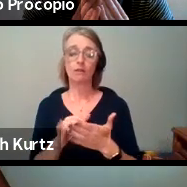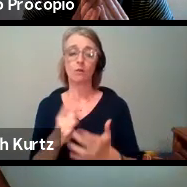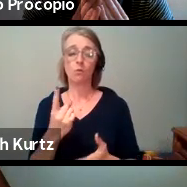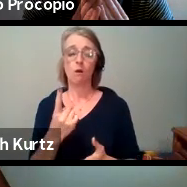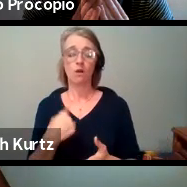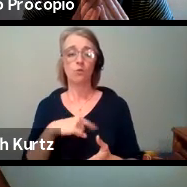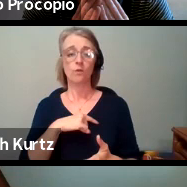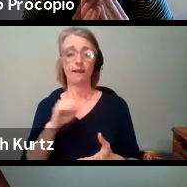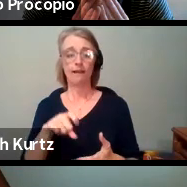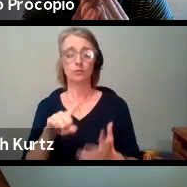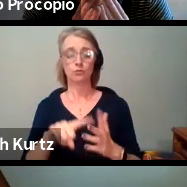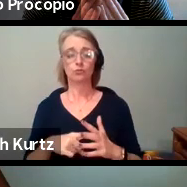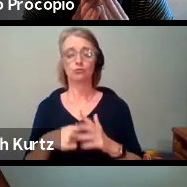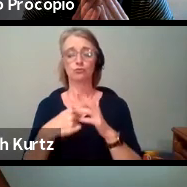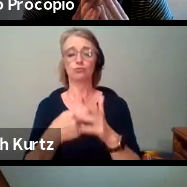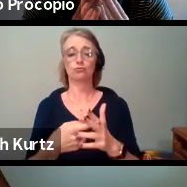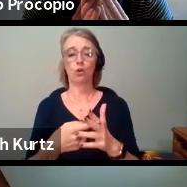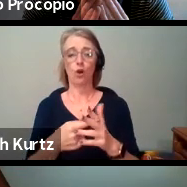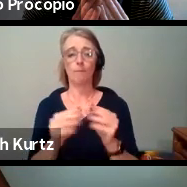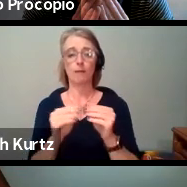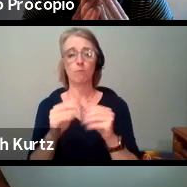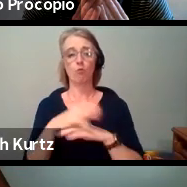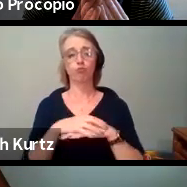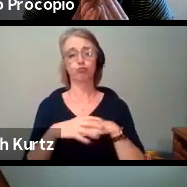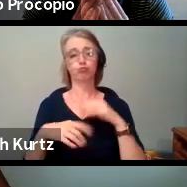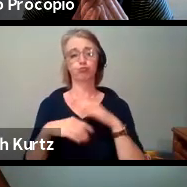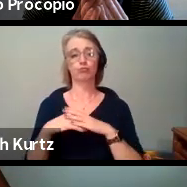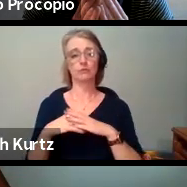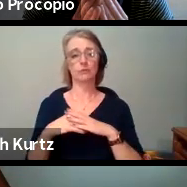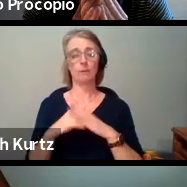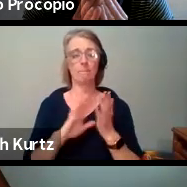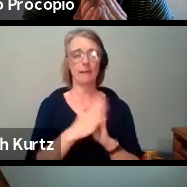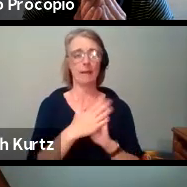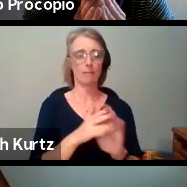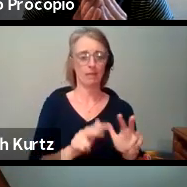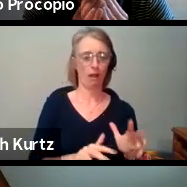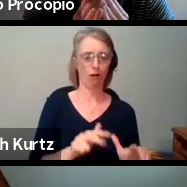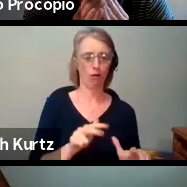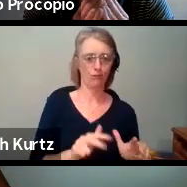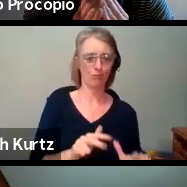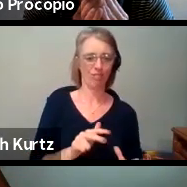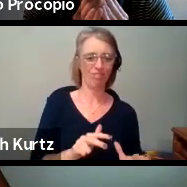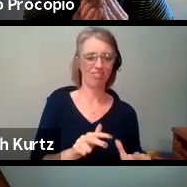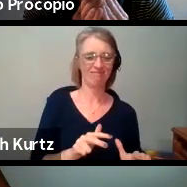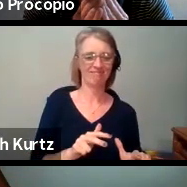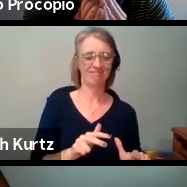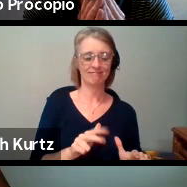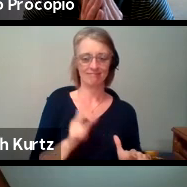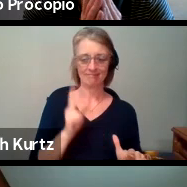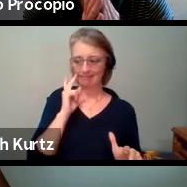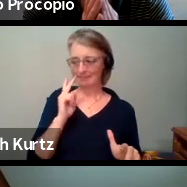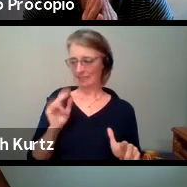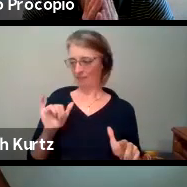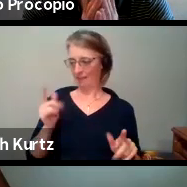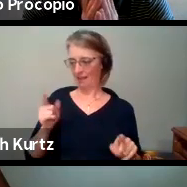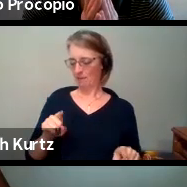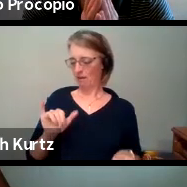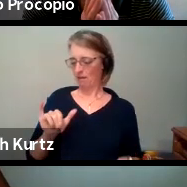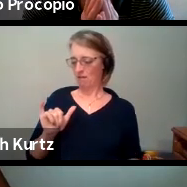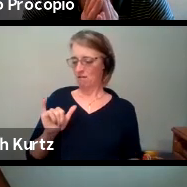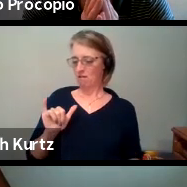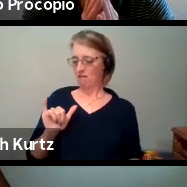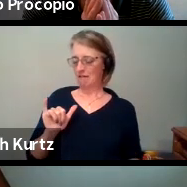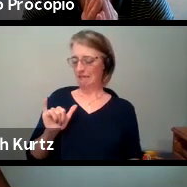one, we have to start being comfortable with being uncomfortable when we see those microaggressions happen.